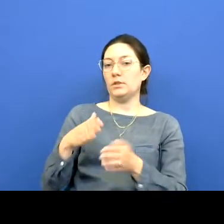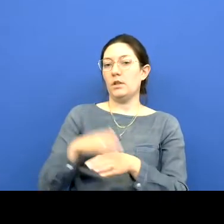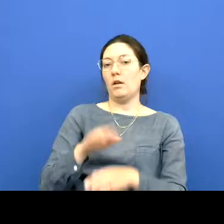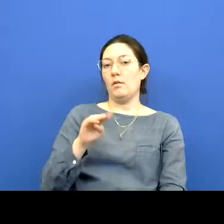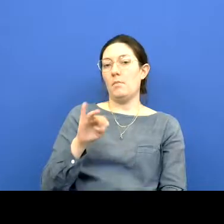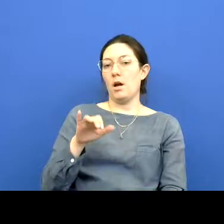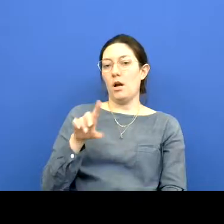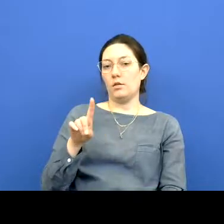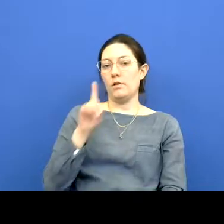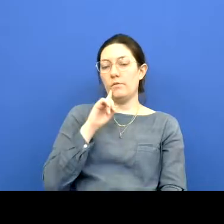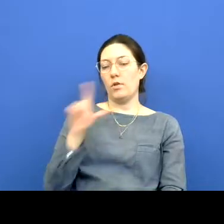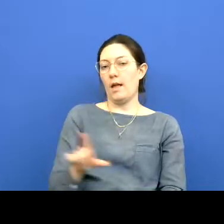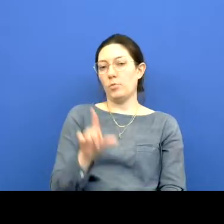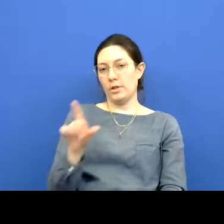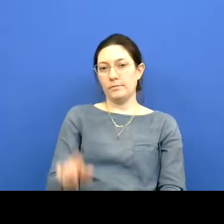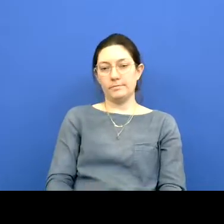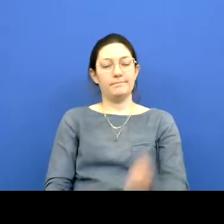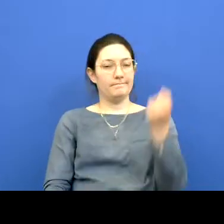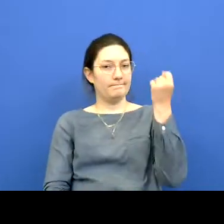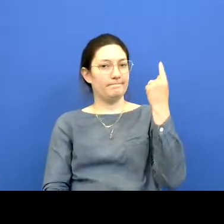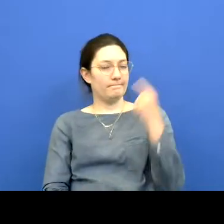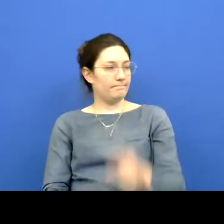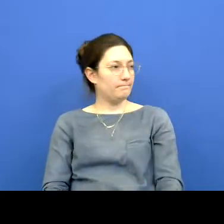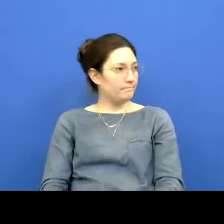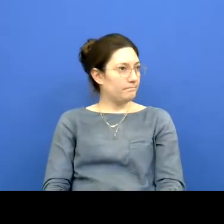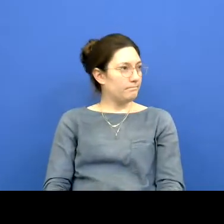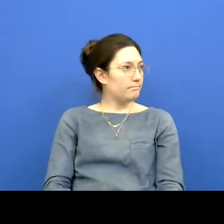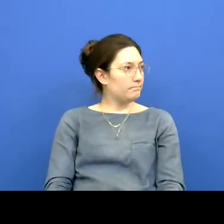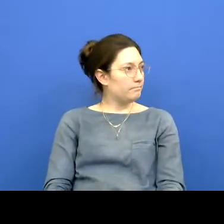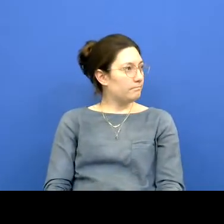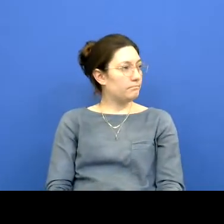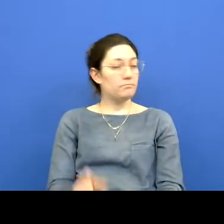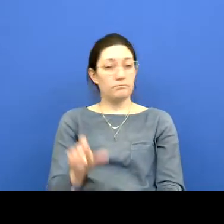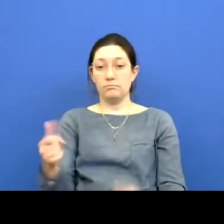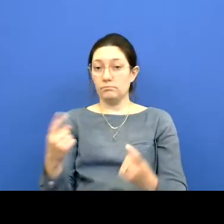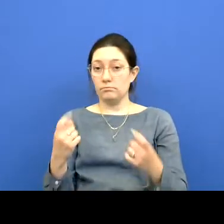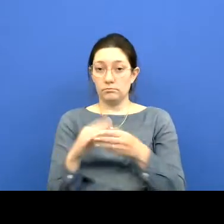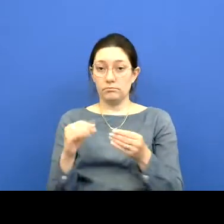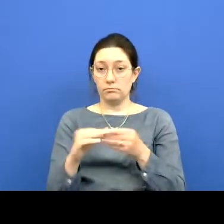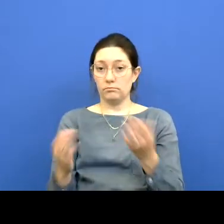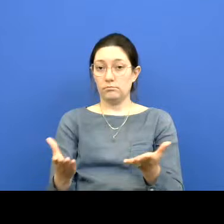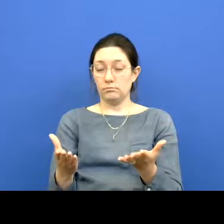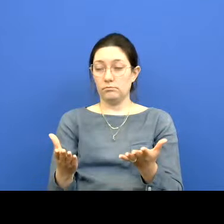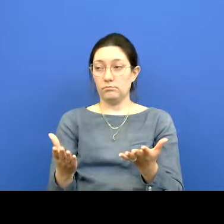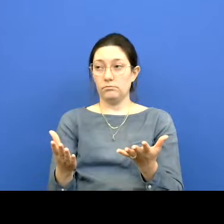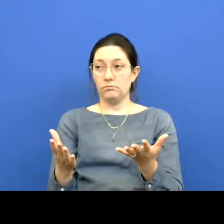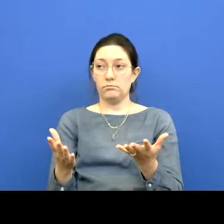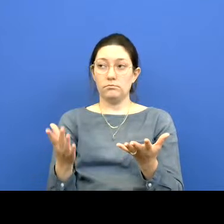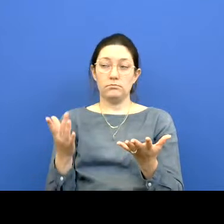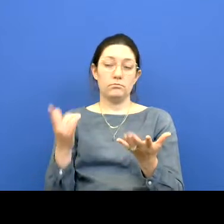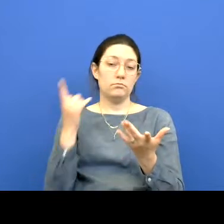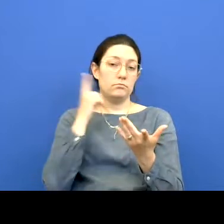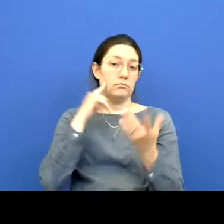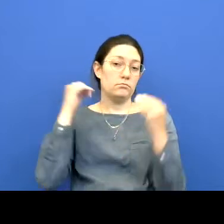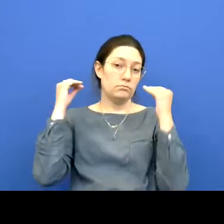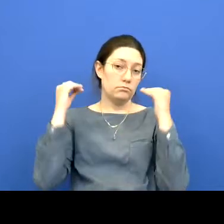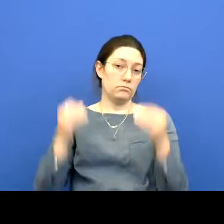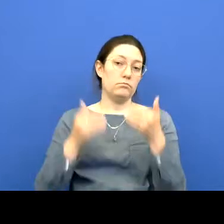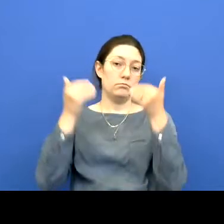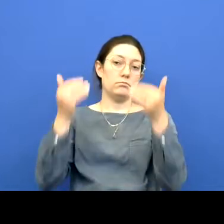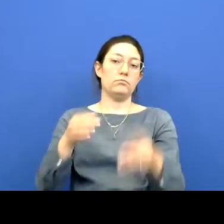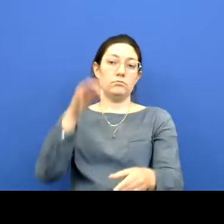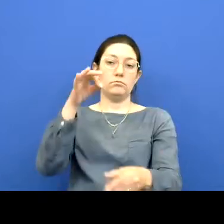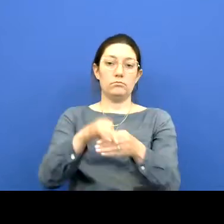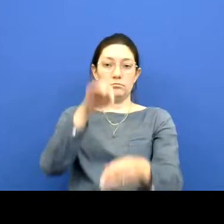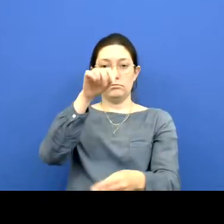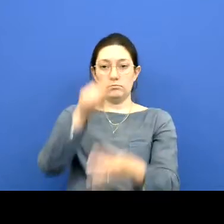for the library. Gosh. Any other questions, comments? Hearing and seeing none, please call the